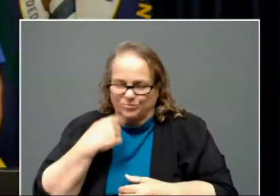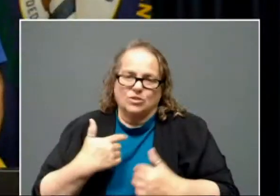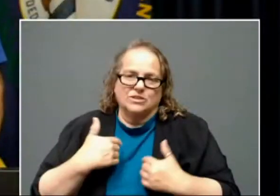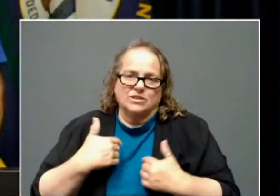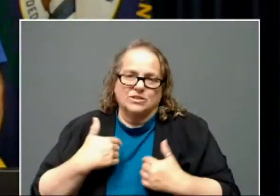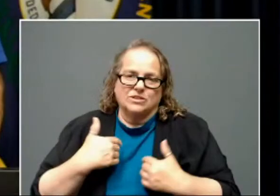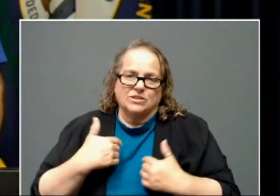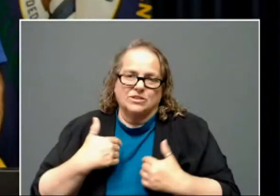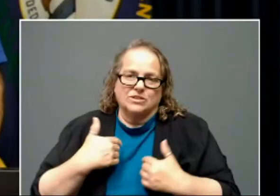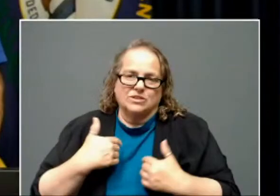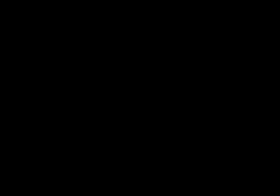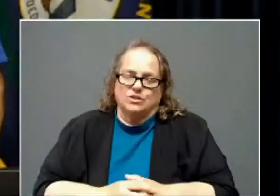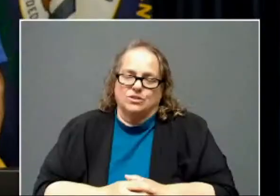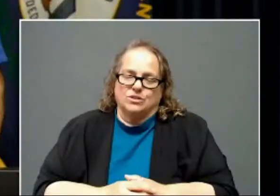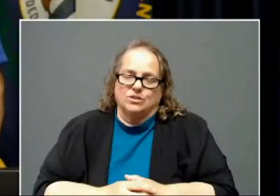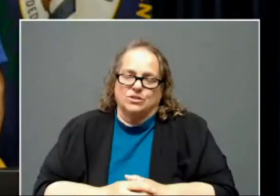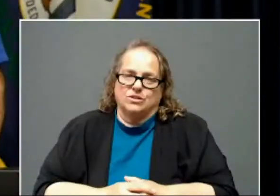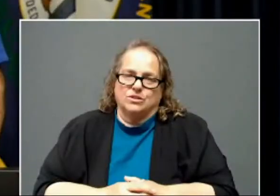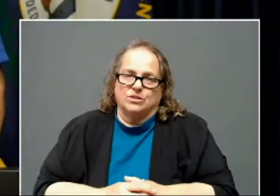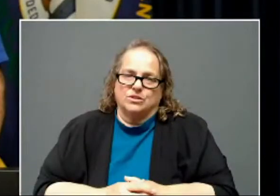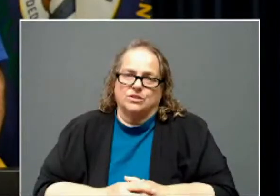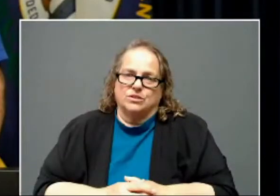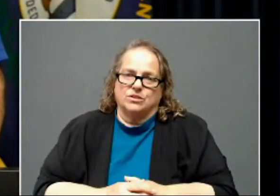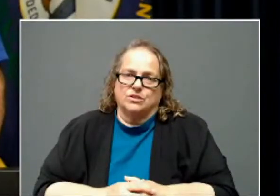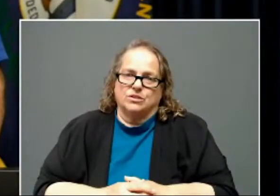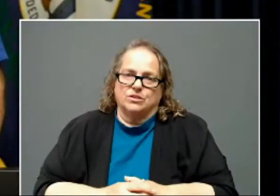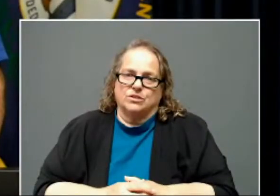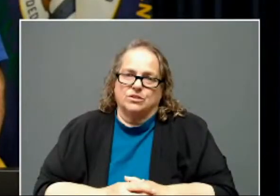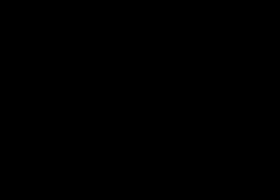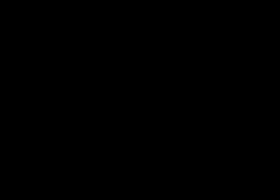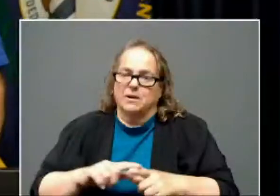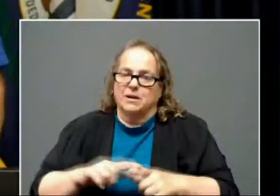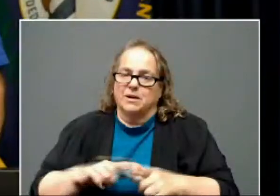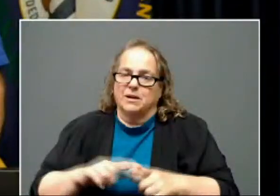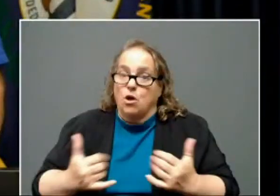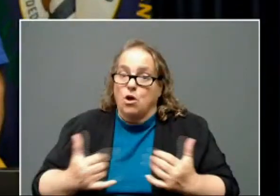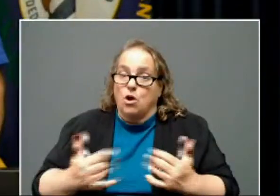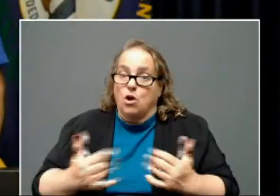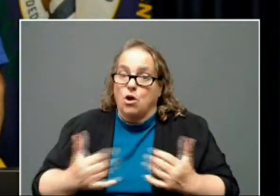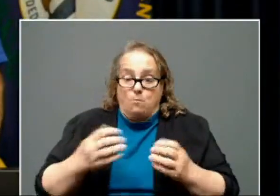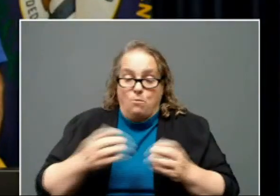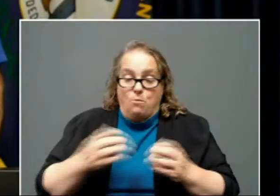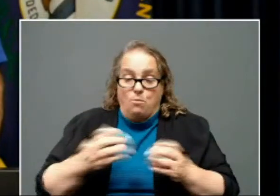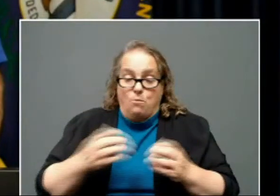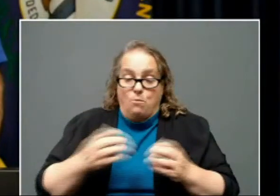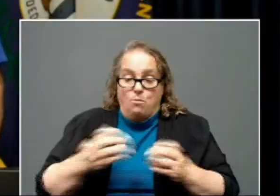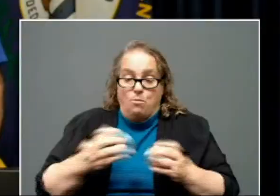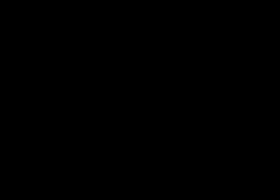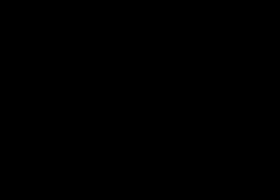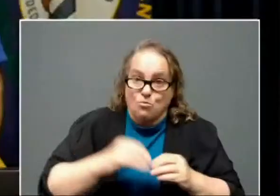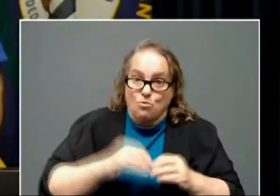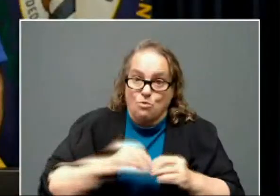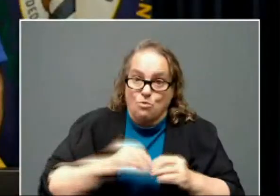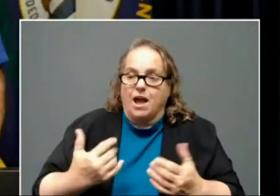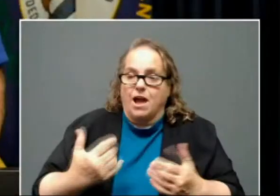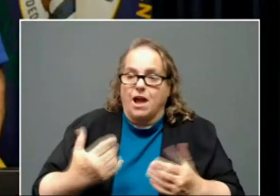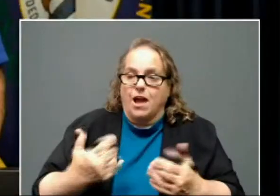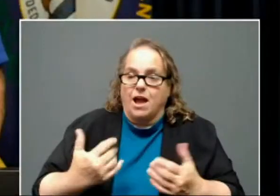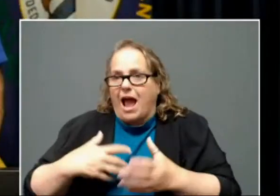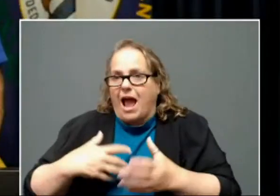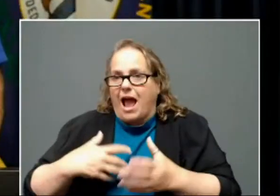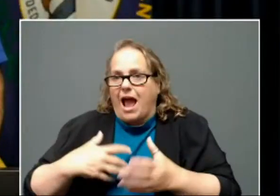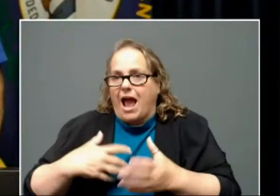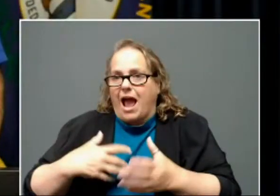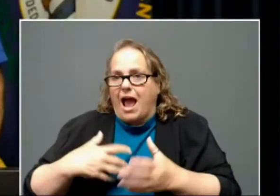now, a lot more that we can do. Outdoor events, more indoor dining, more indoor retail.